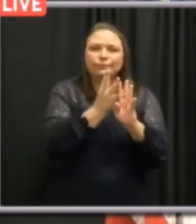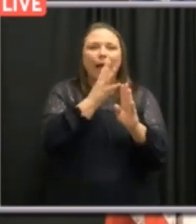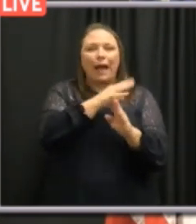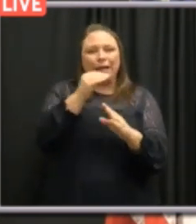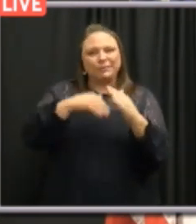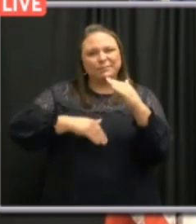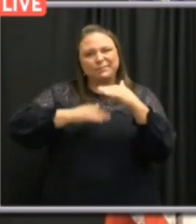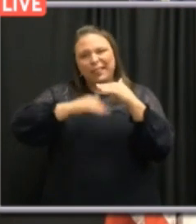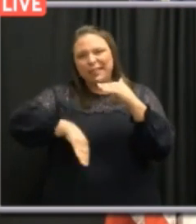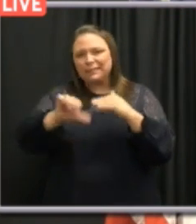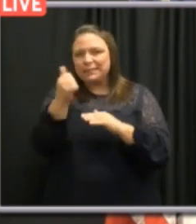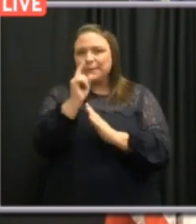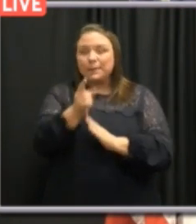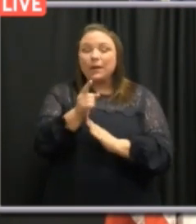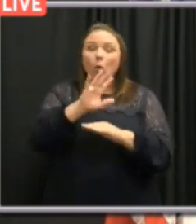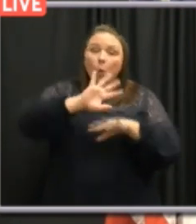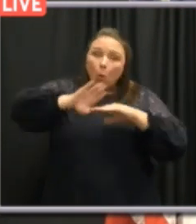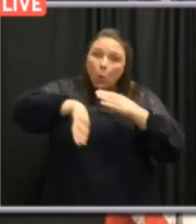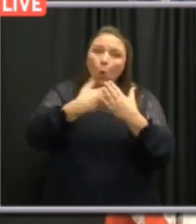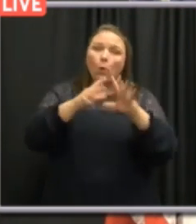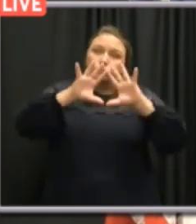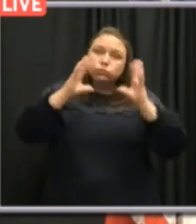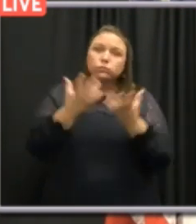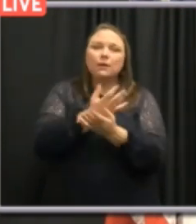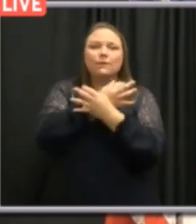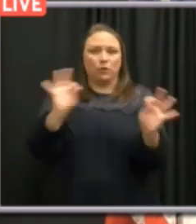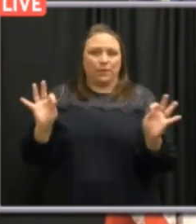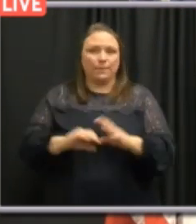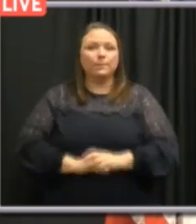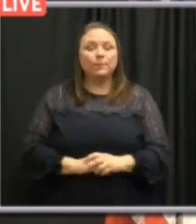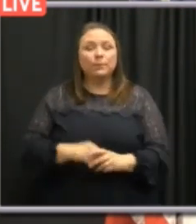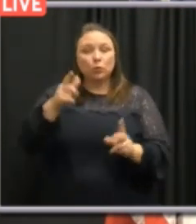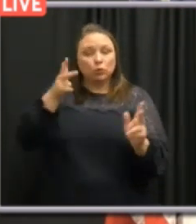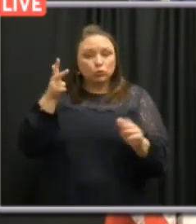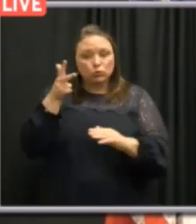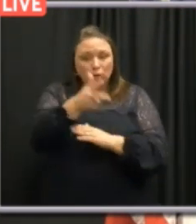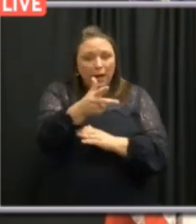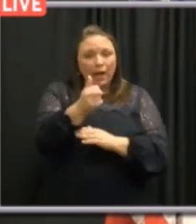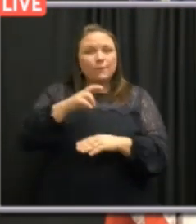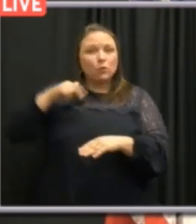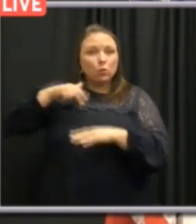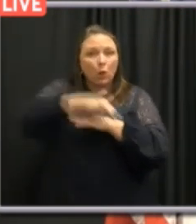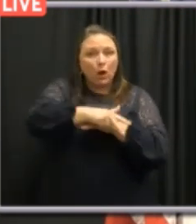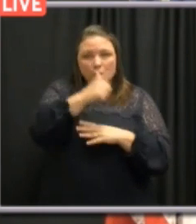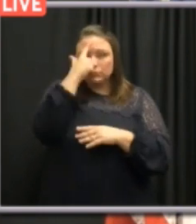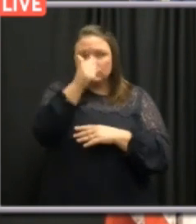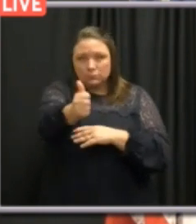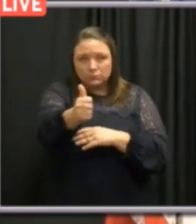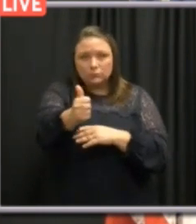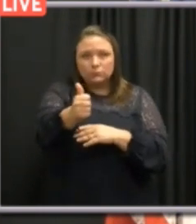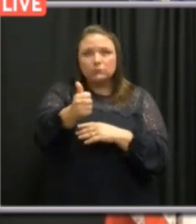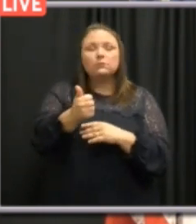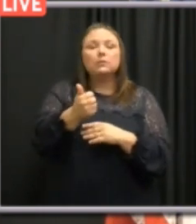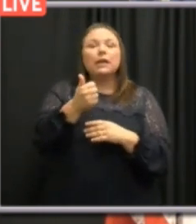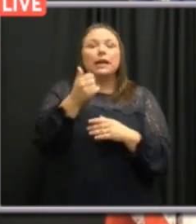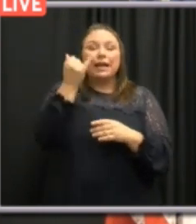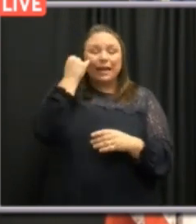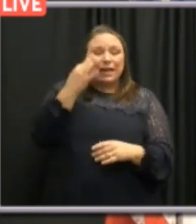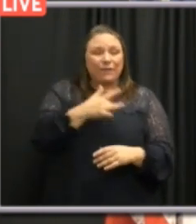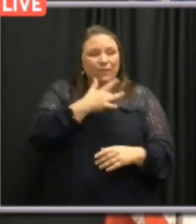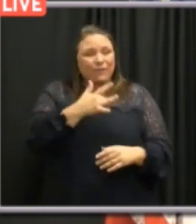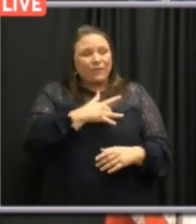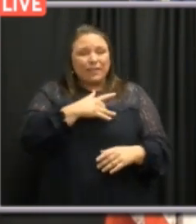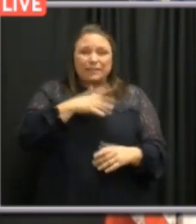and there's no cost for the assessment or the test. You can drive up or walk up if you don't have a car, and if you think you're